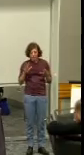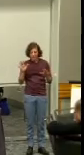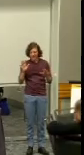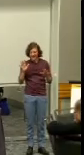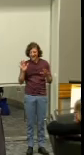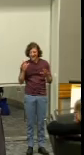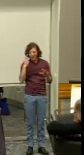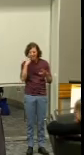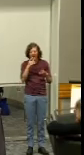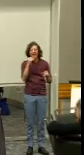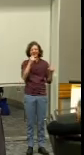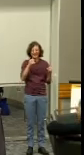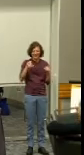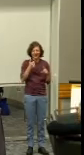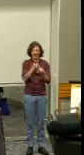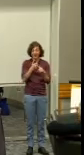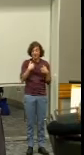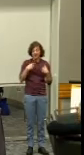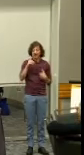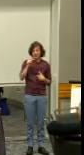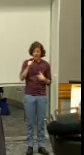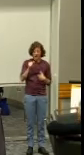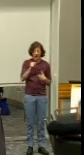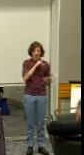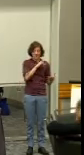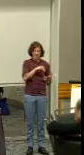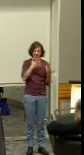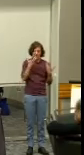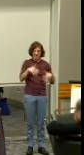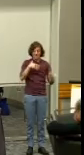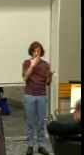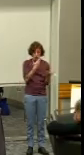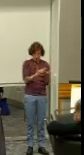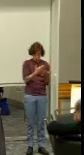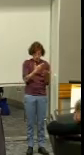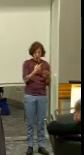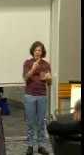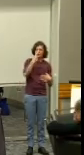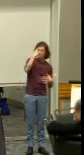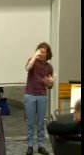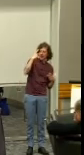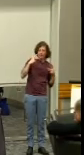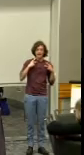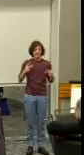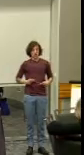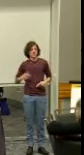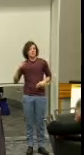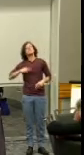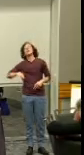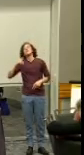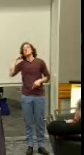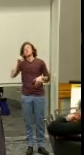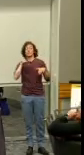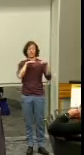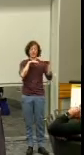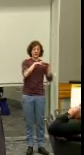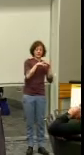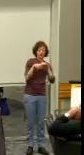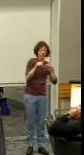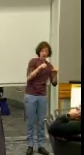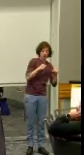for individuals with disabilities, studies have shown that there are mental and physical benefits to accessible independent living.